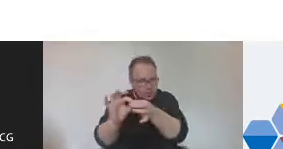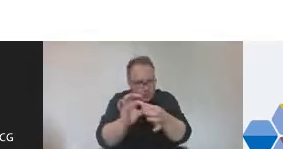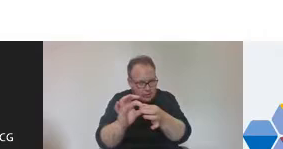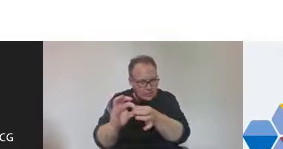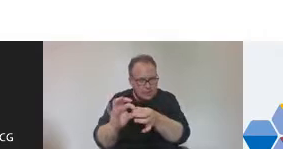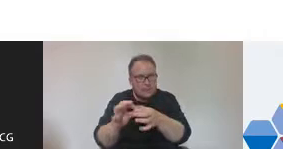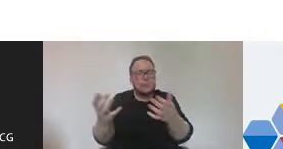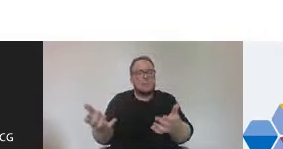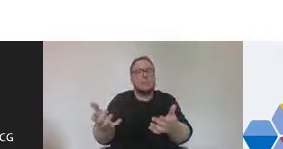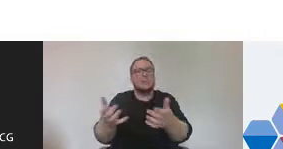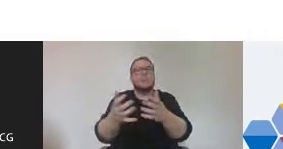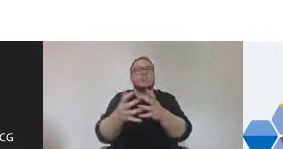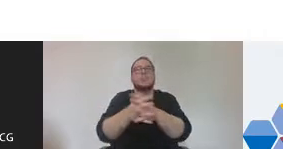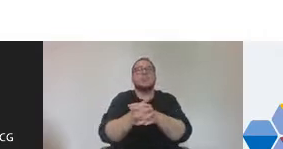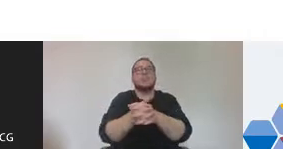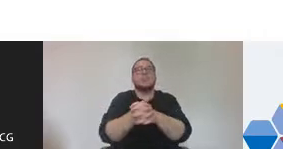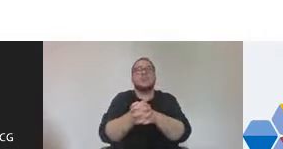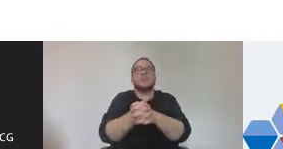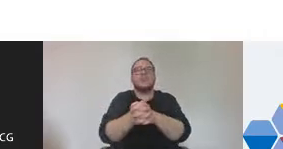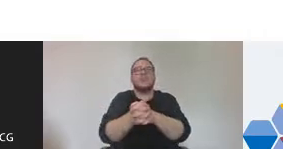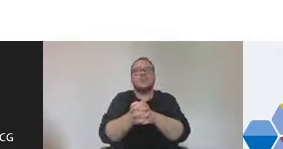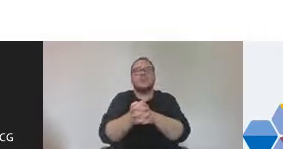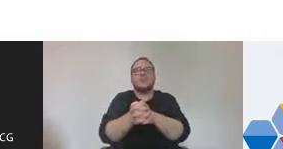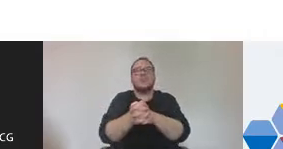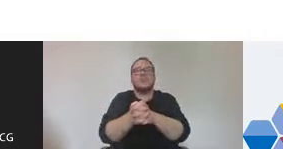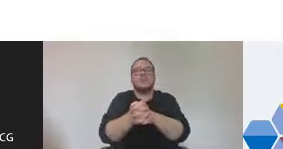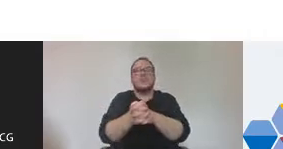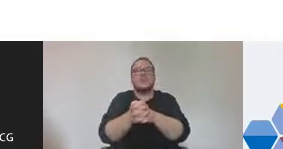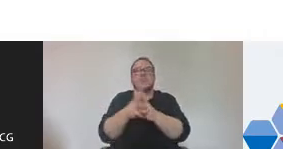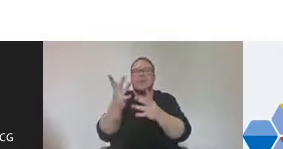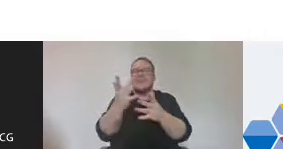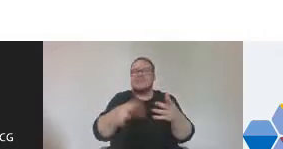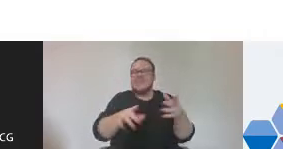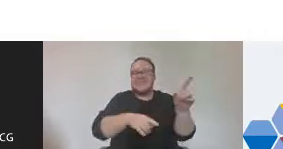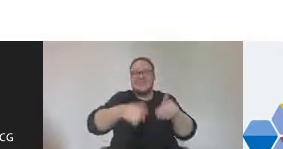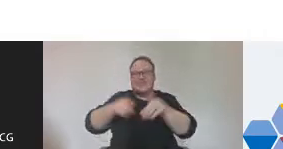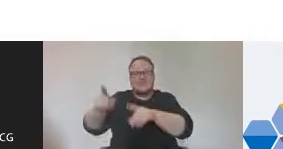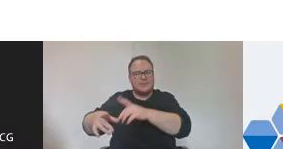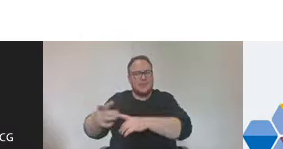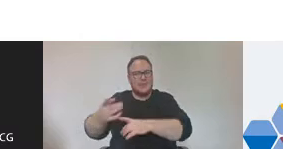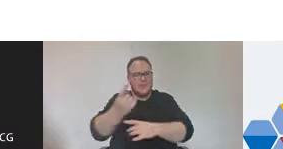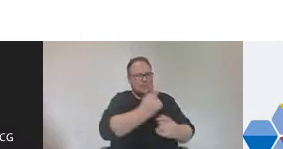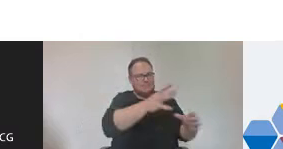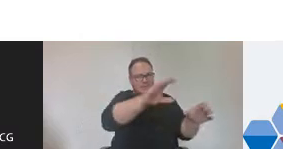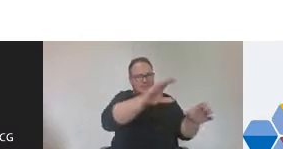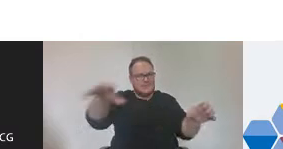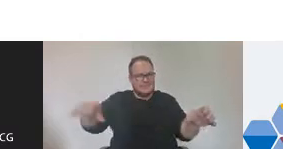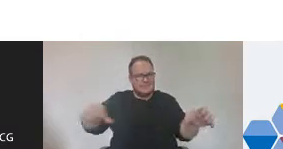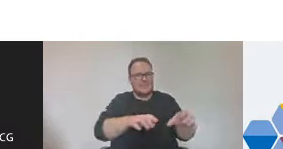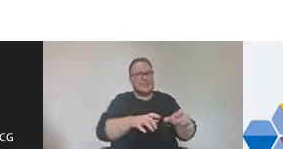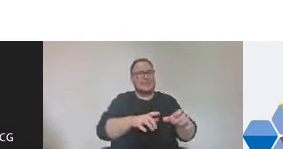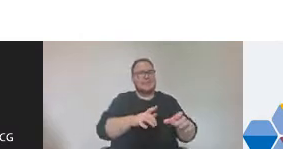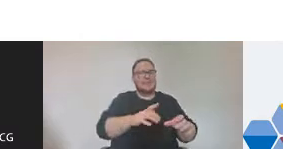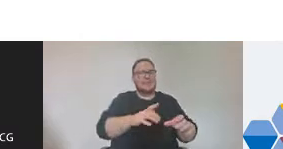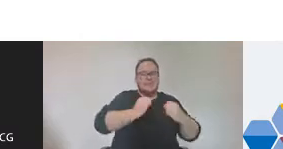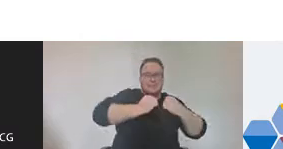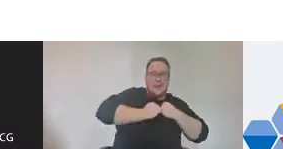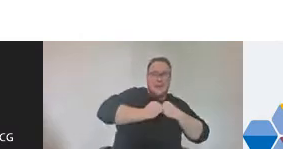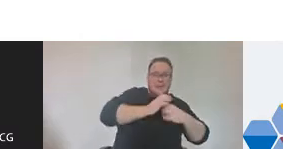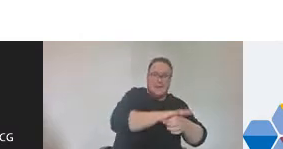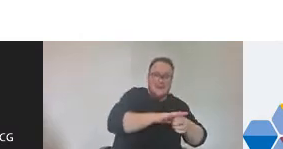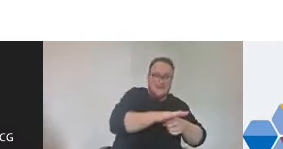together has been quite individual, I think. For the Southwest, our primary area of